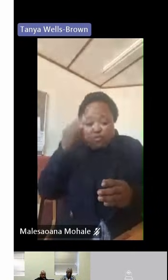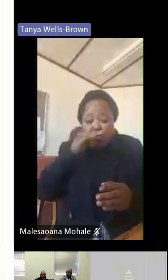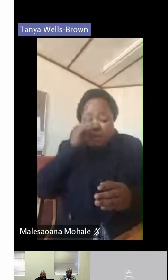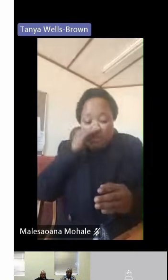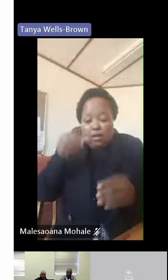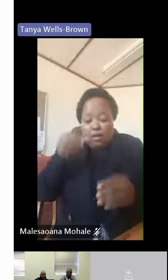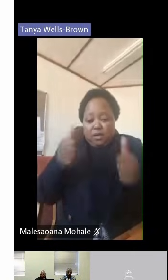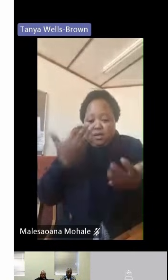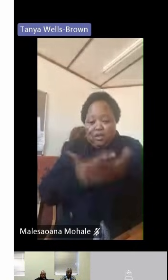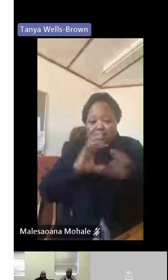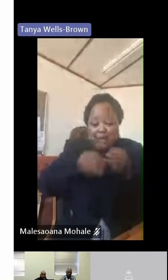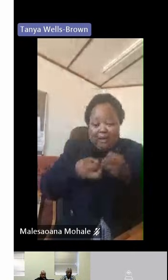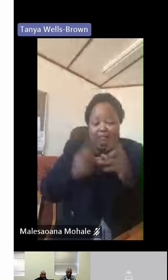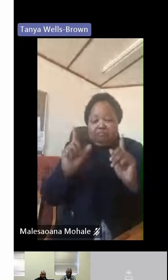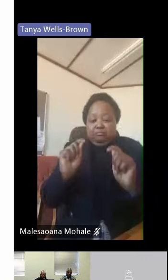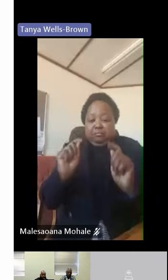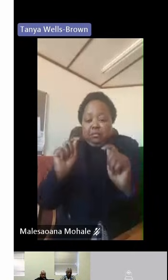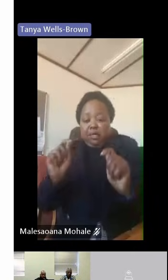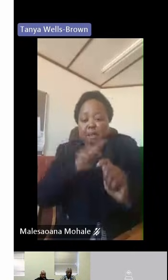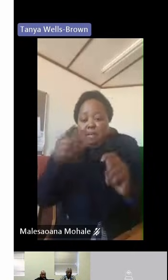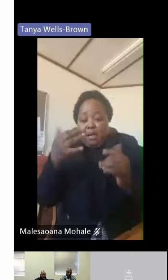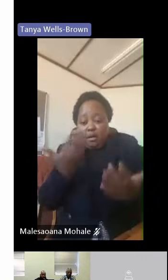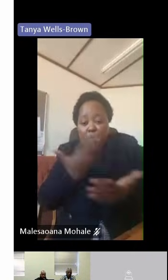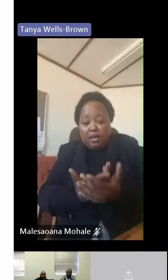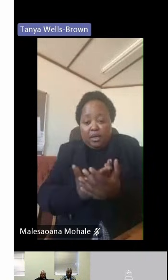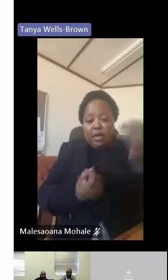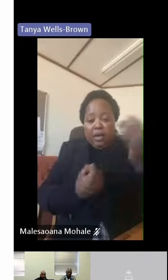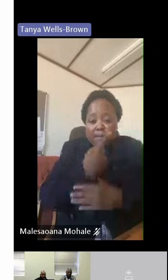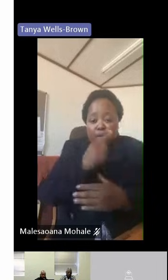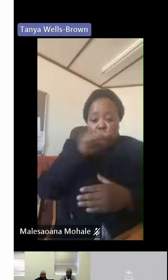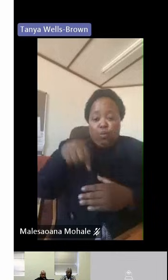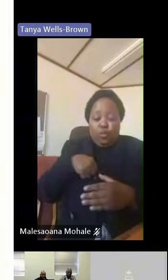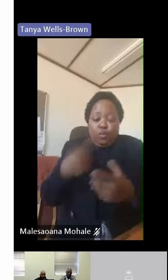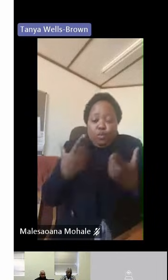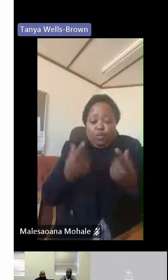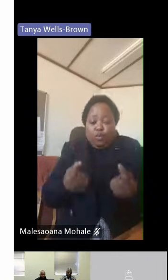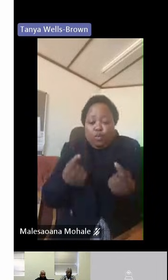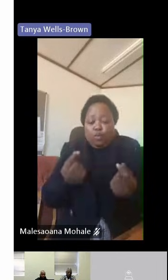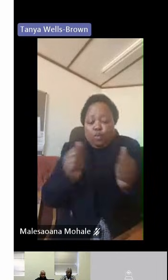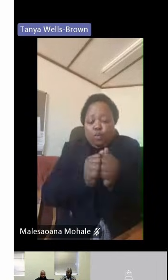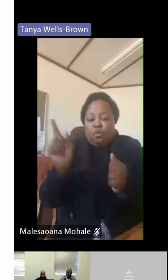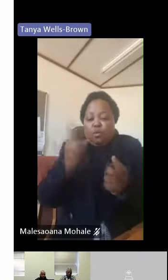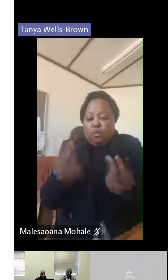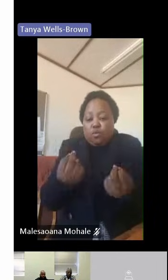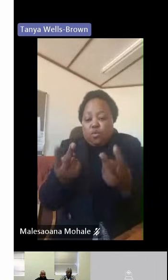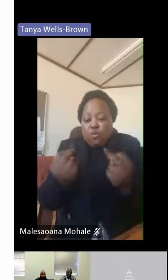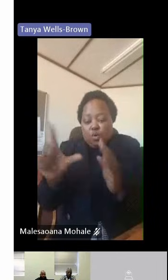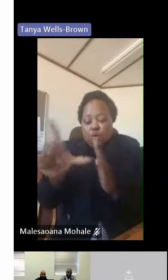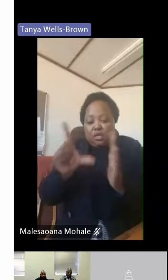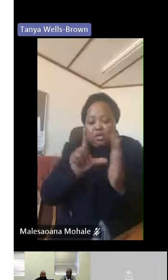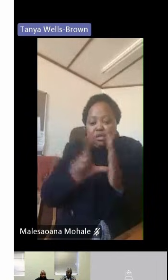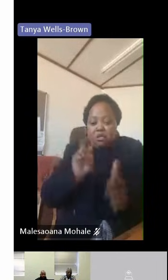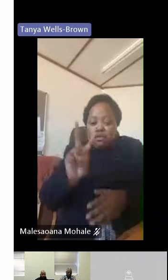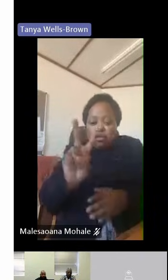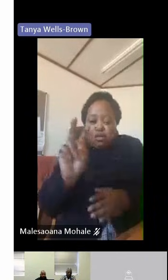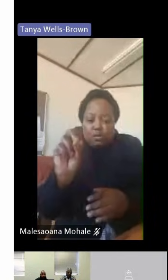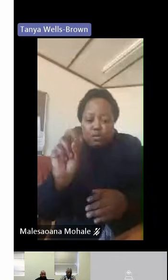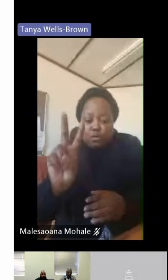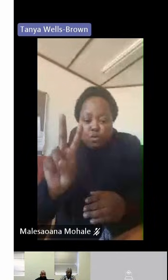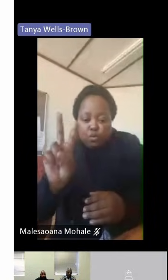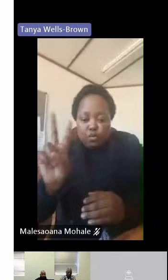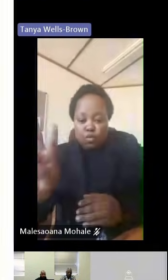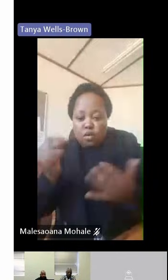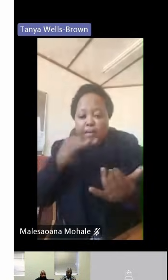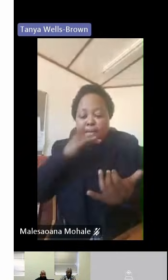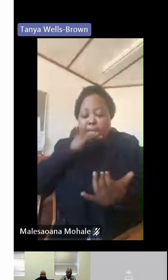not something that perhaps we're trying to do with the new legislation in 2022. So there needs to be